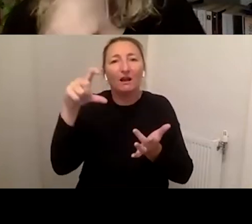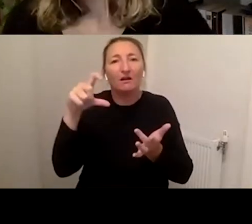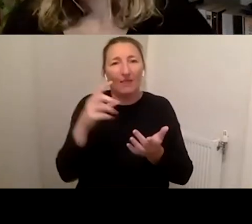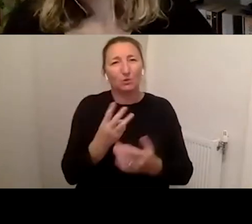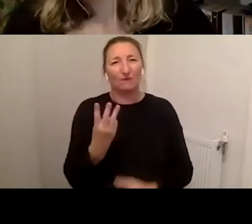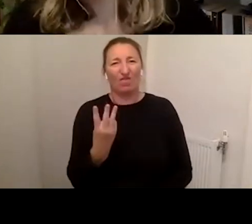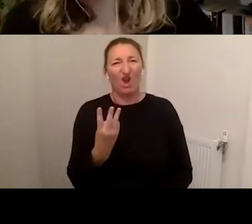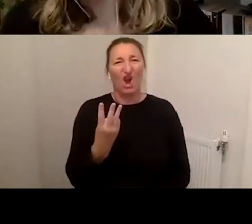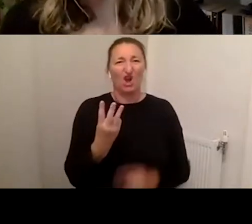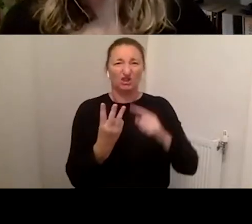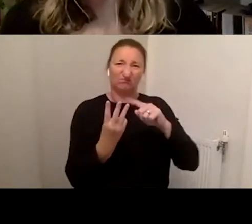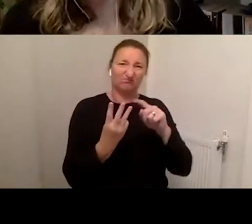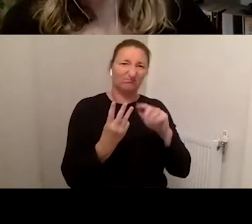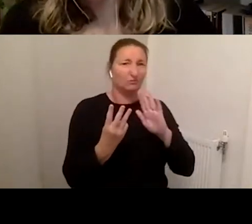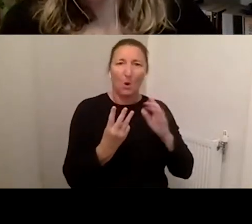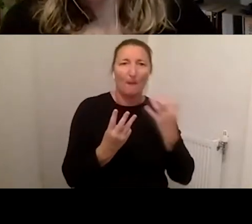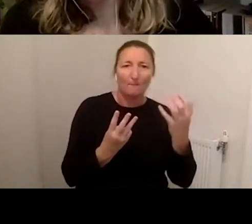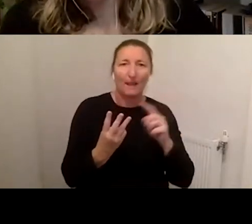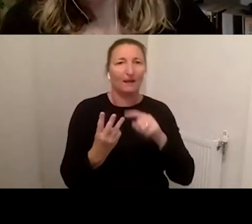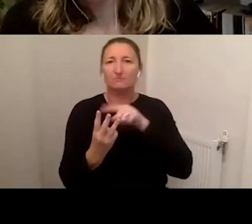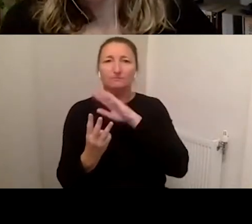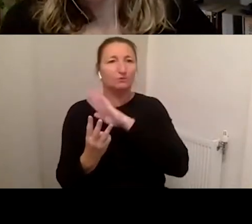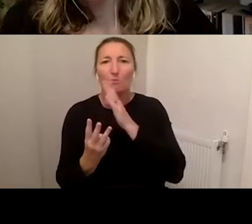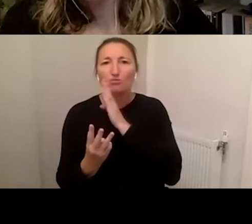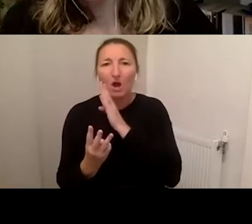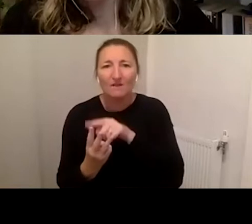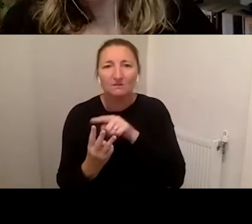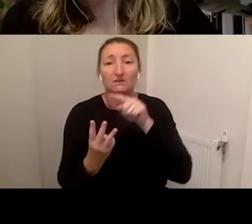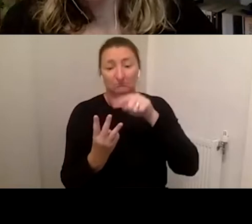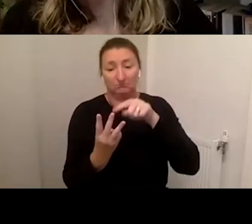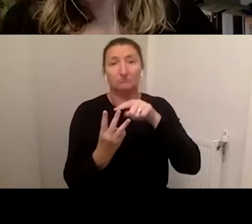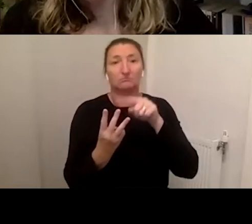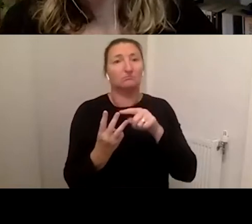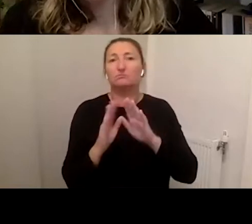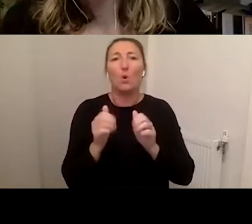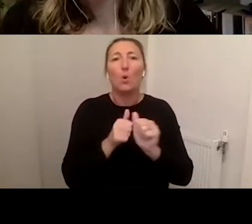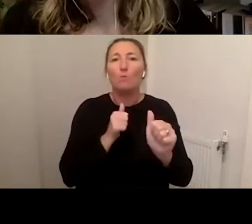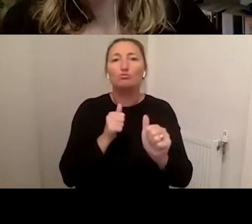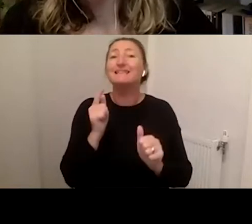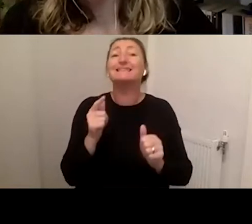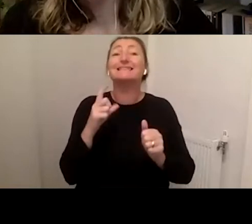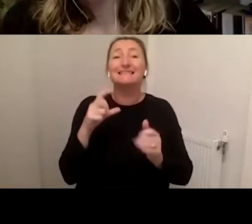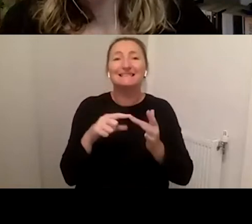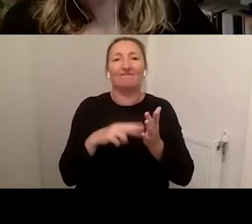we believe that our economy in the future should be a cooperative economy and not